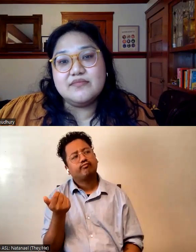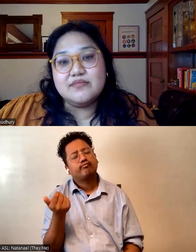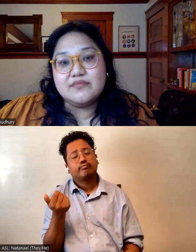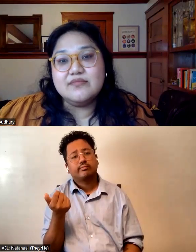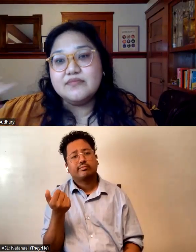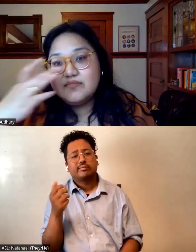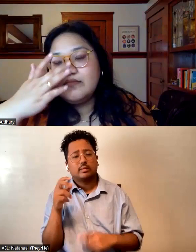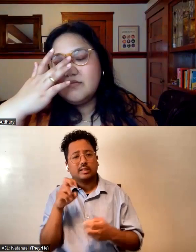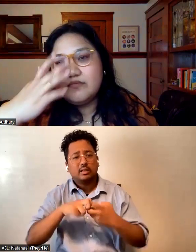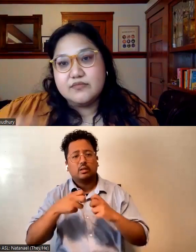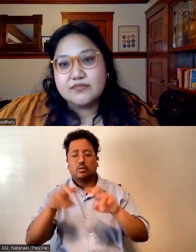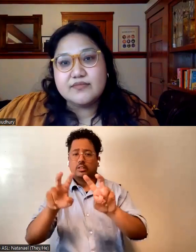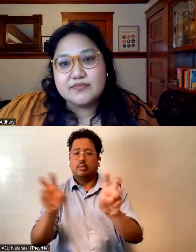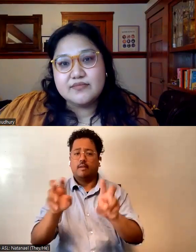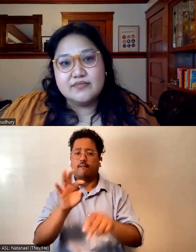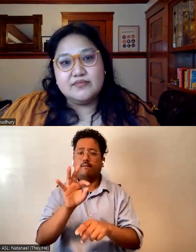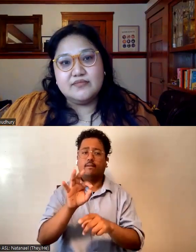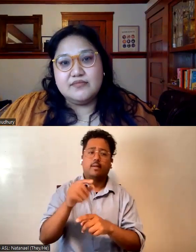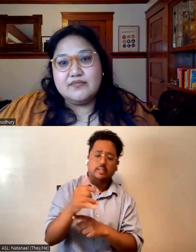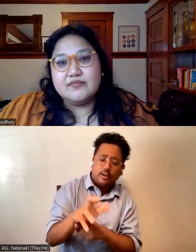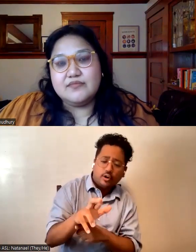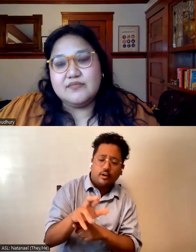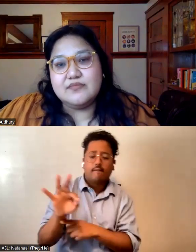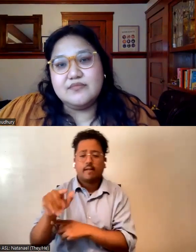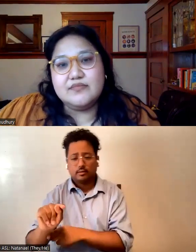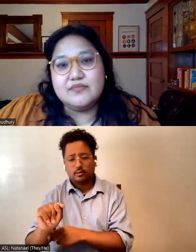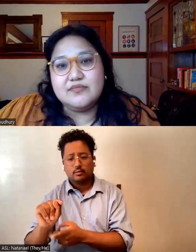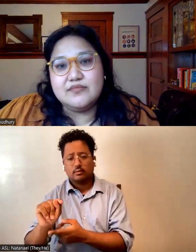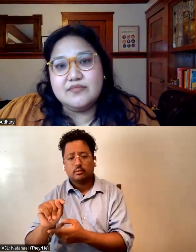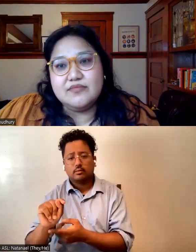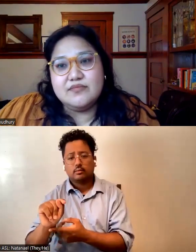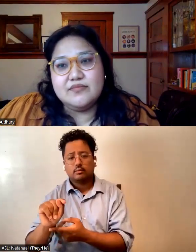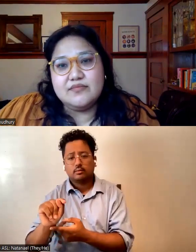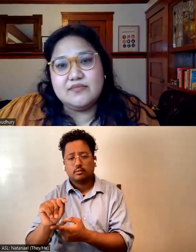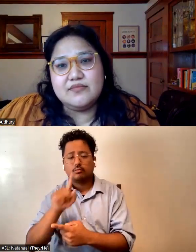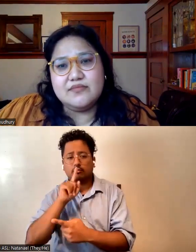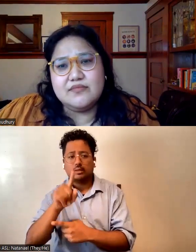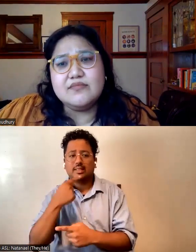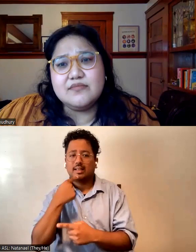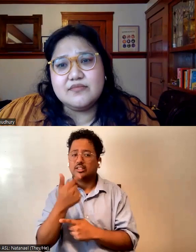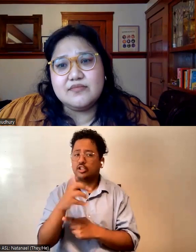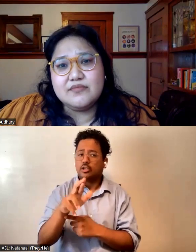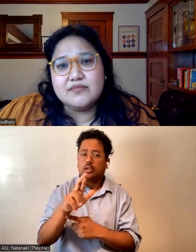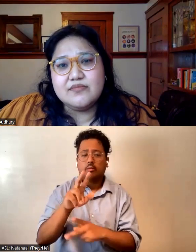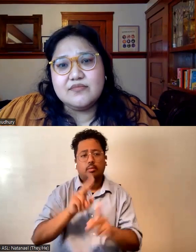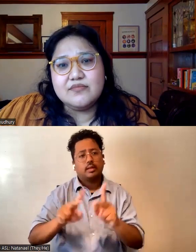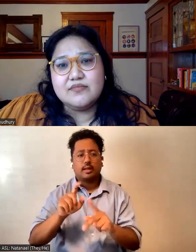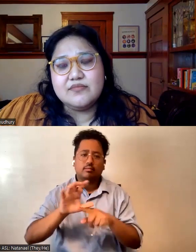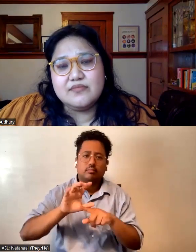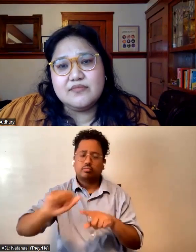gender, and gender in being successful within